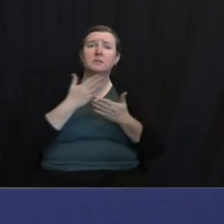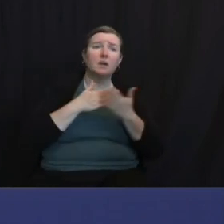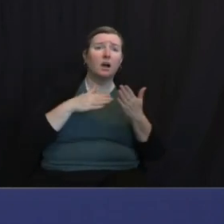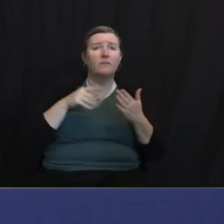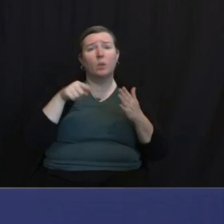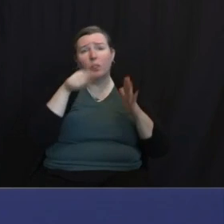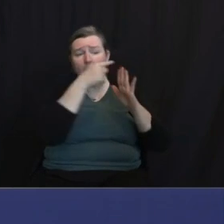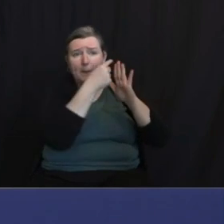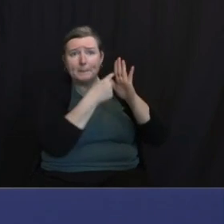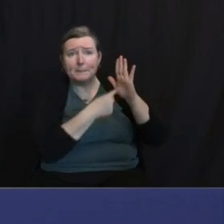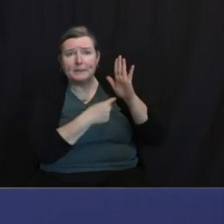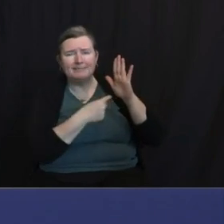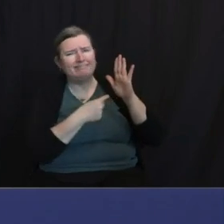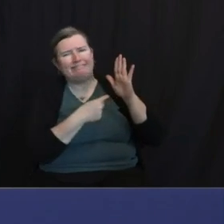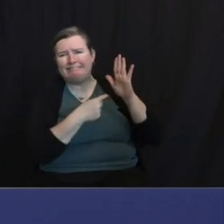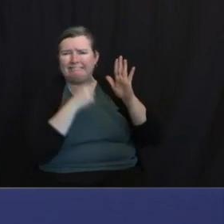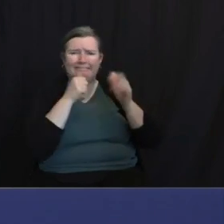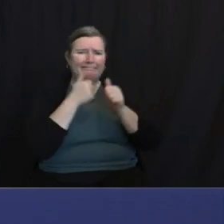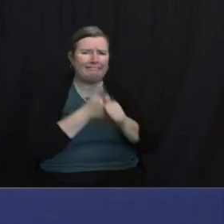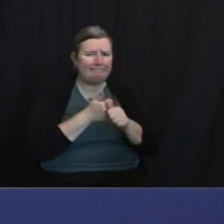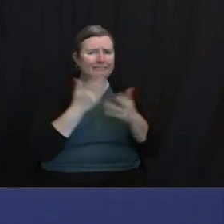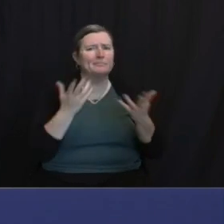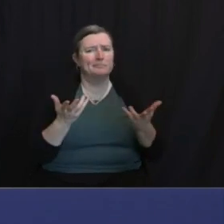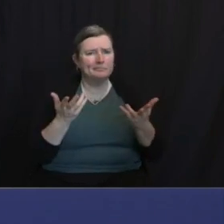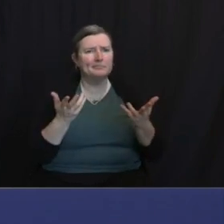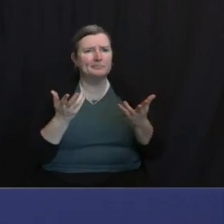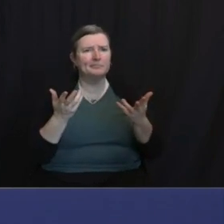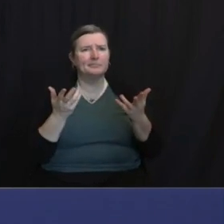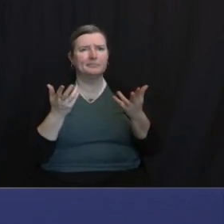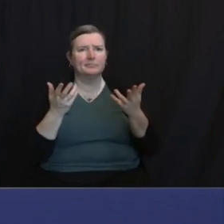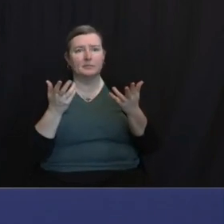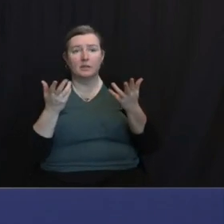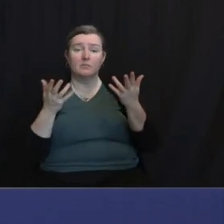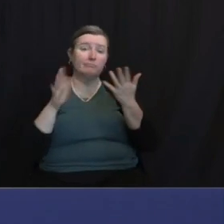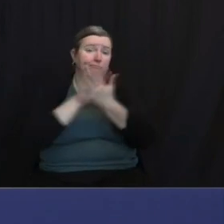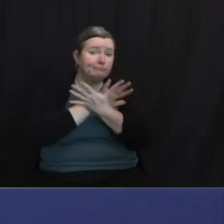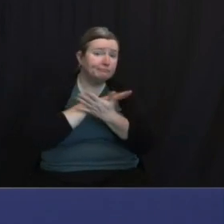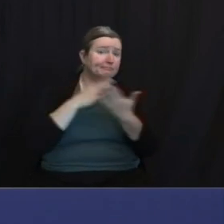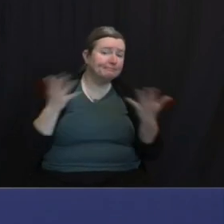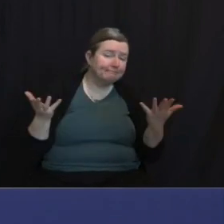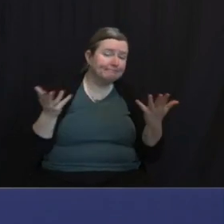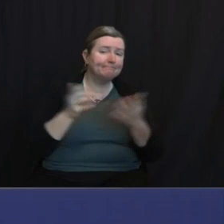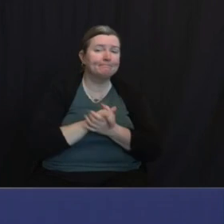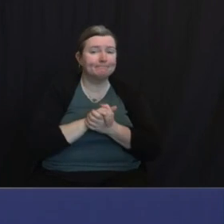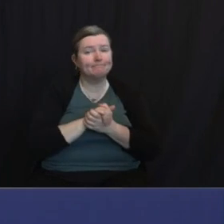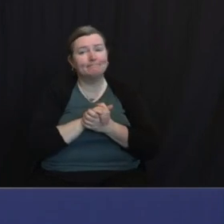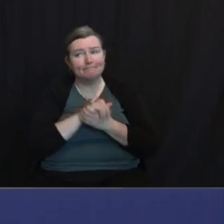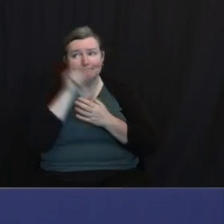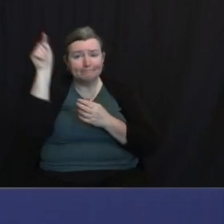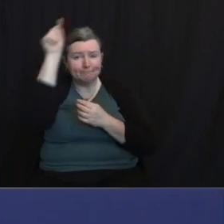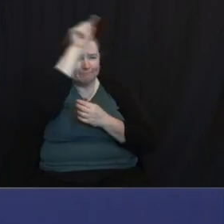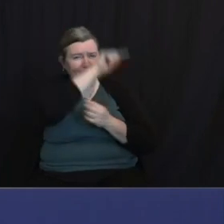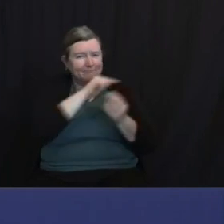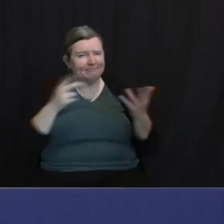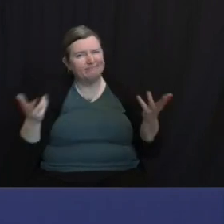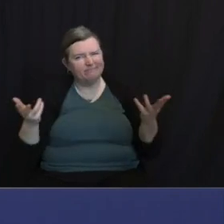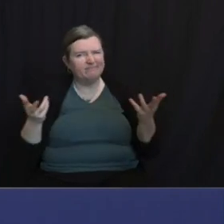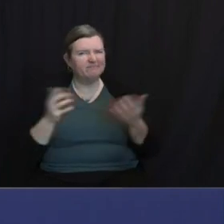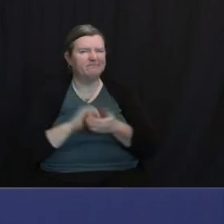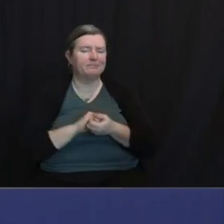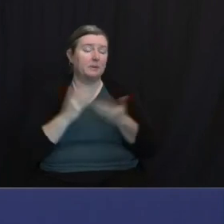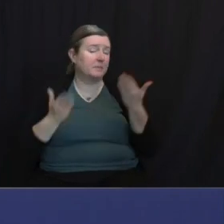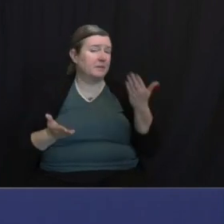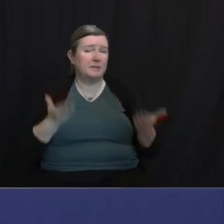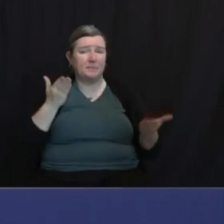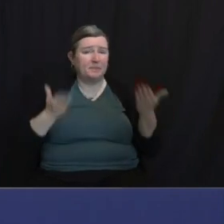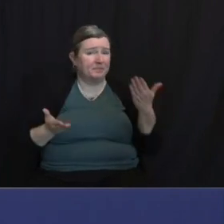another way, contrary to our orders and the directives that Judy put out? I'm afraid there may have been. I can't tell you, as I